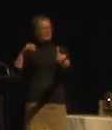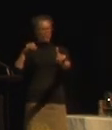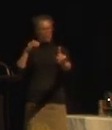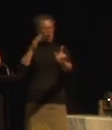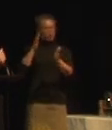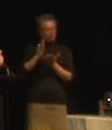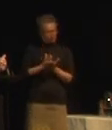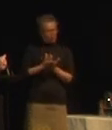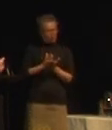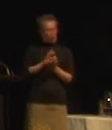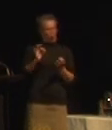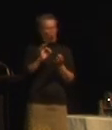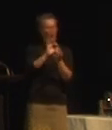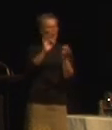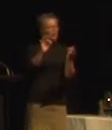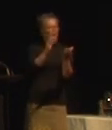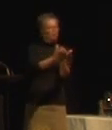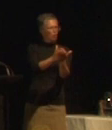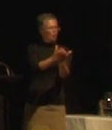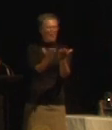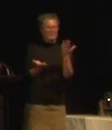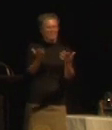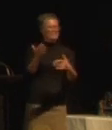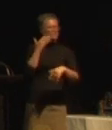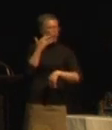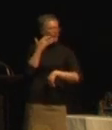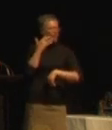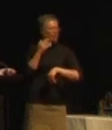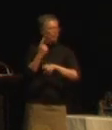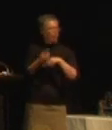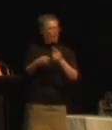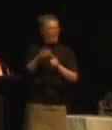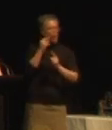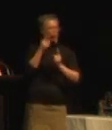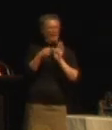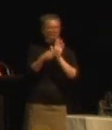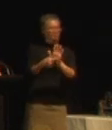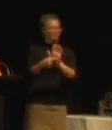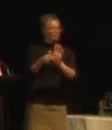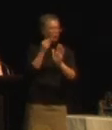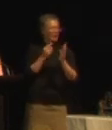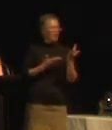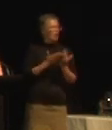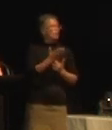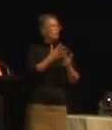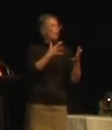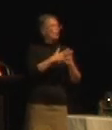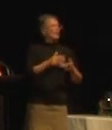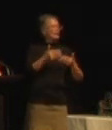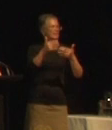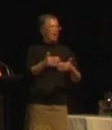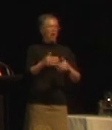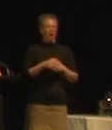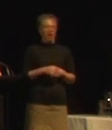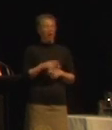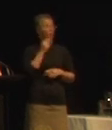not true that he's the president of the United States? Well, that depends on the time. We can express that. We can model that in Wikidata. We can also model things